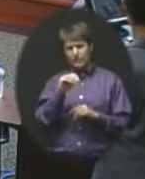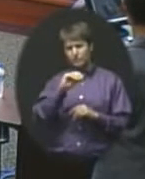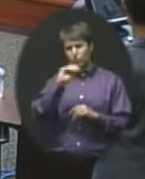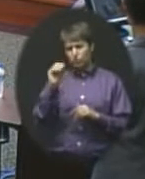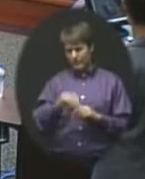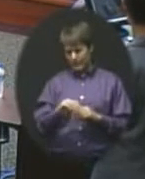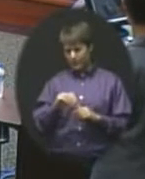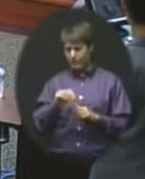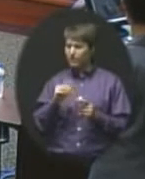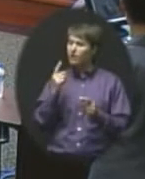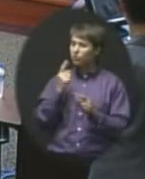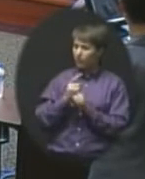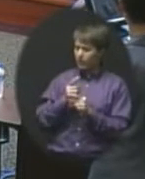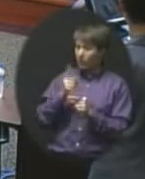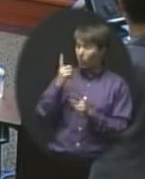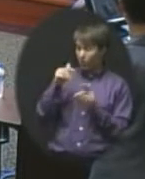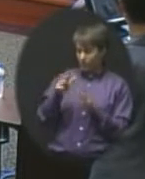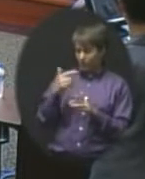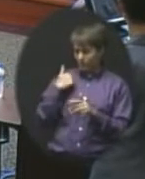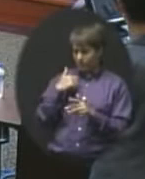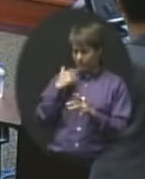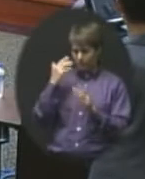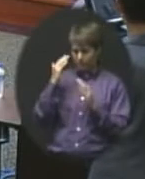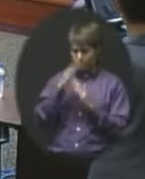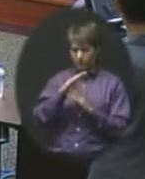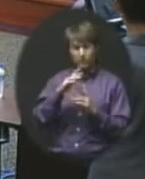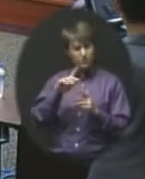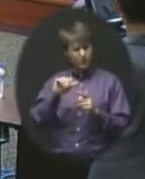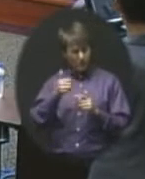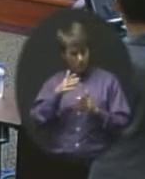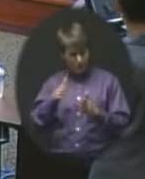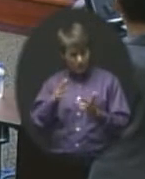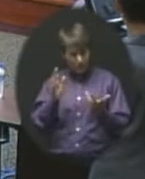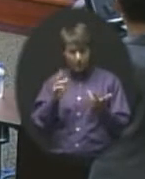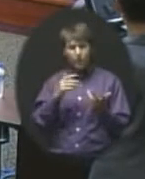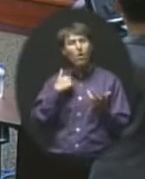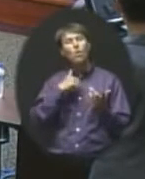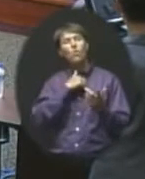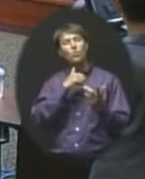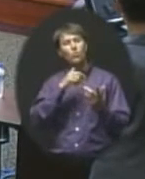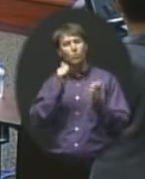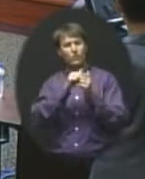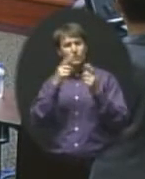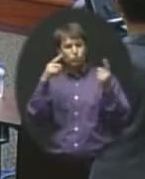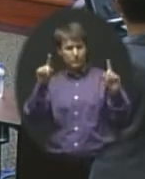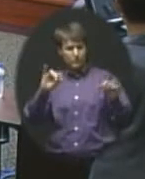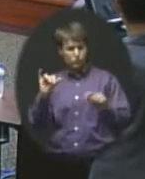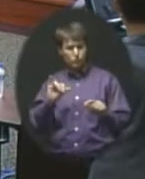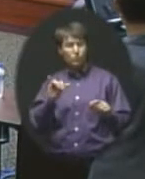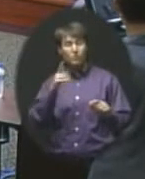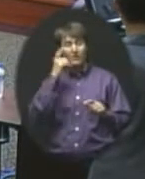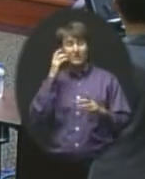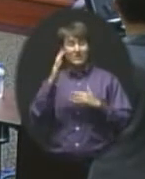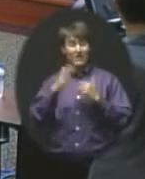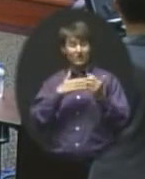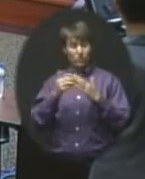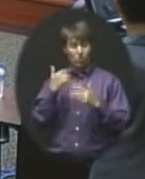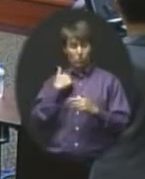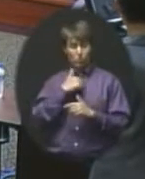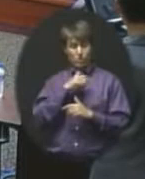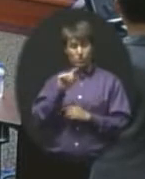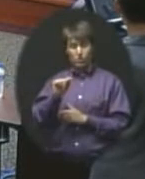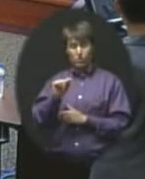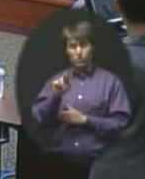50%. That's correct. That's one way we made it. Was there another way we made it? We made it with achievement, because even though we're a